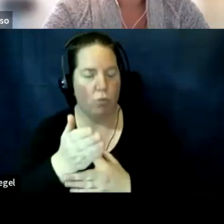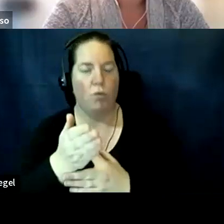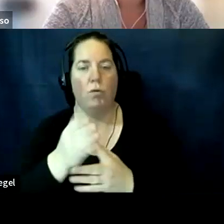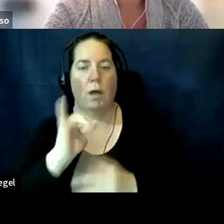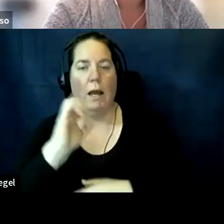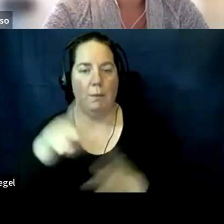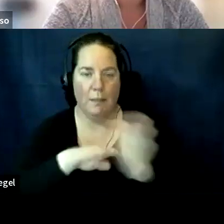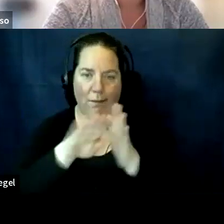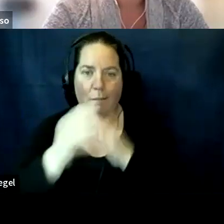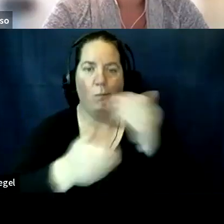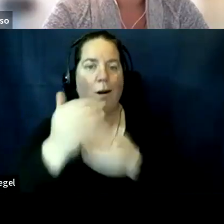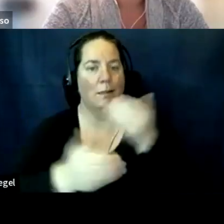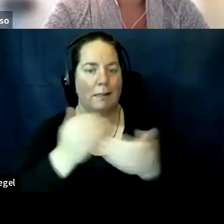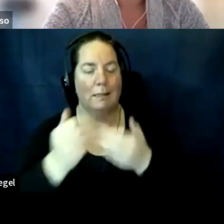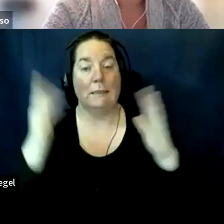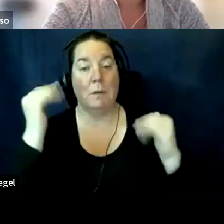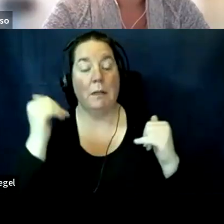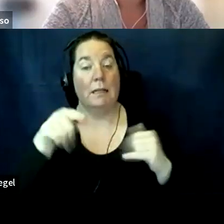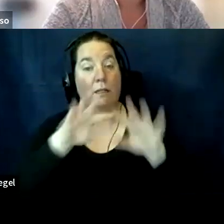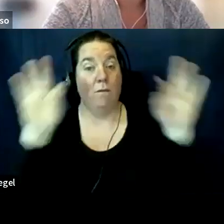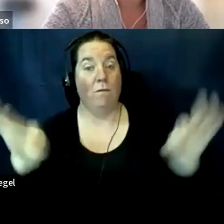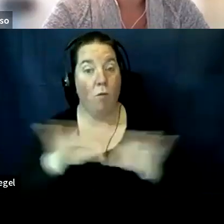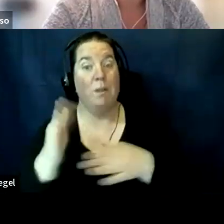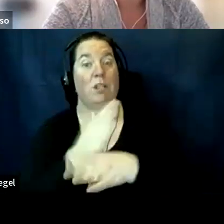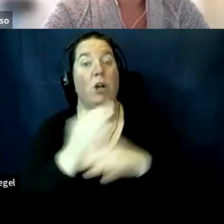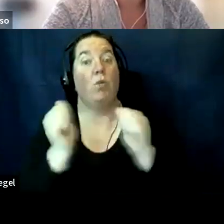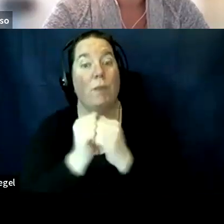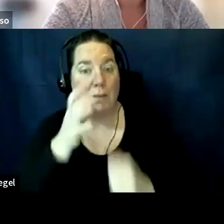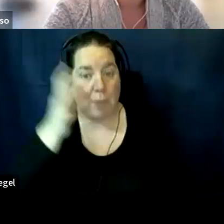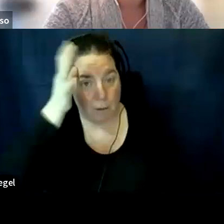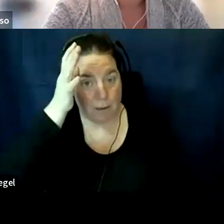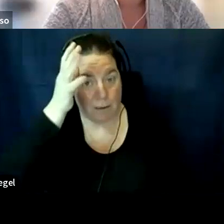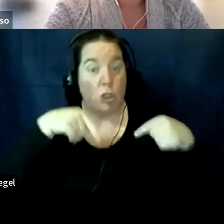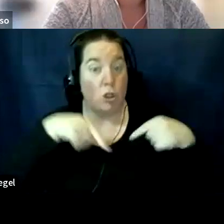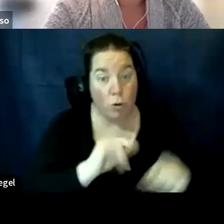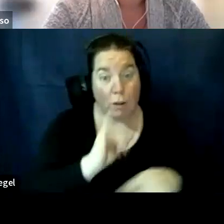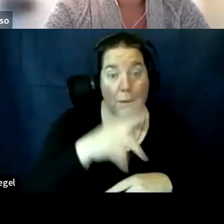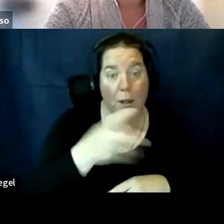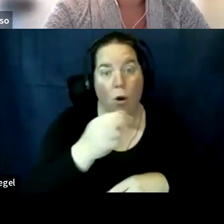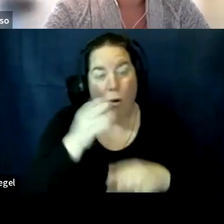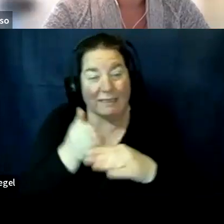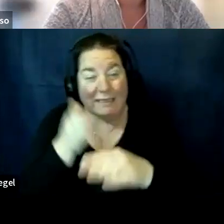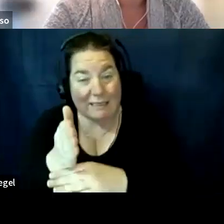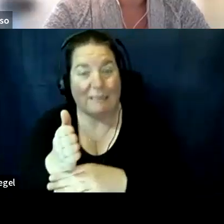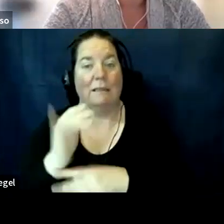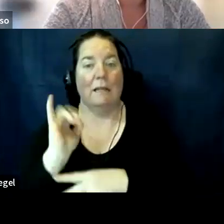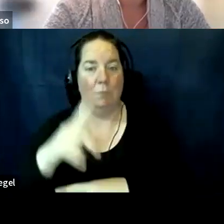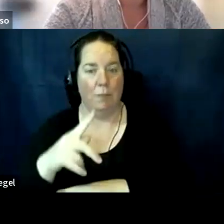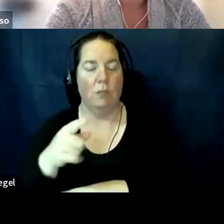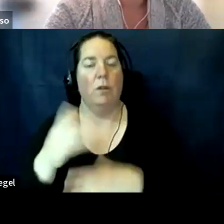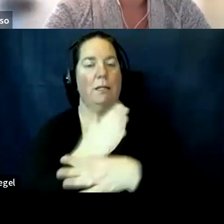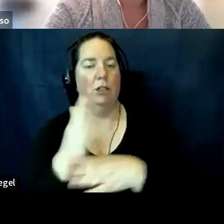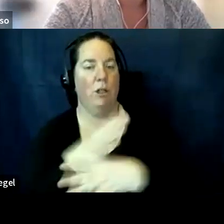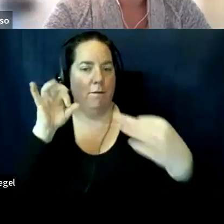process. It is expected that this form is shared with parents either at the IEP meeting or immediately after, so that parents can share their